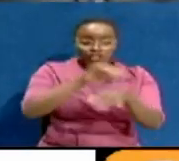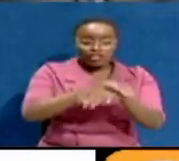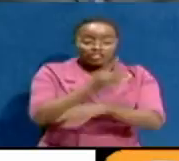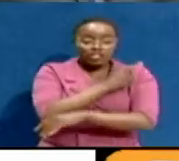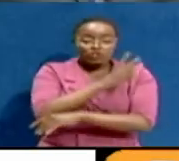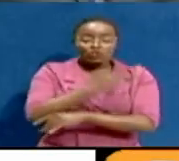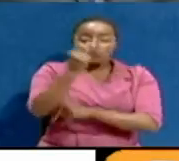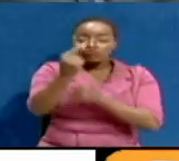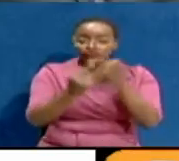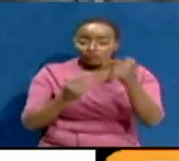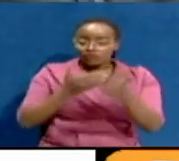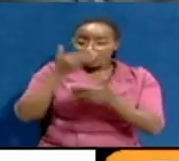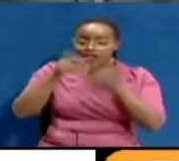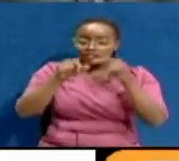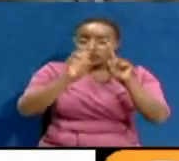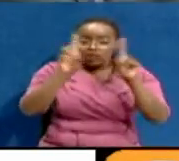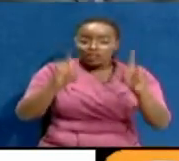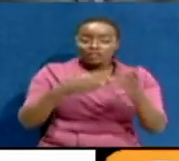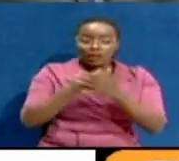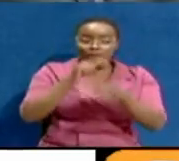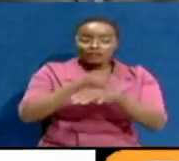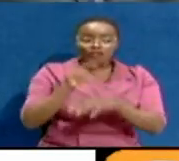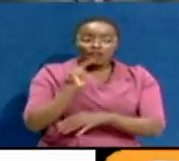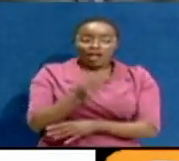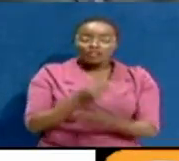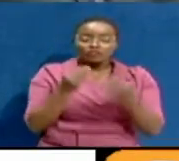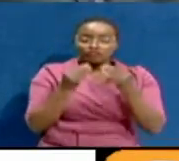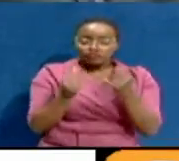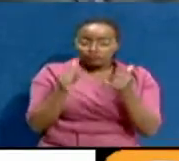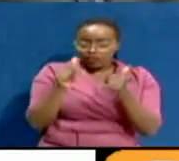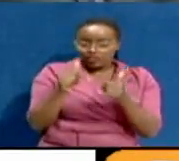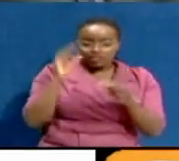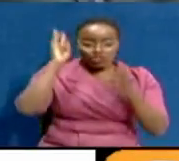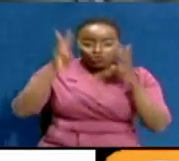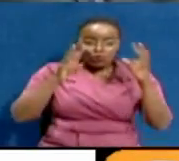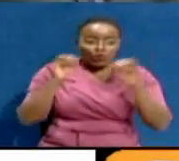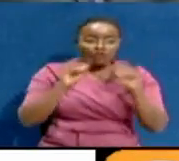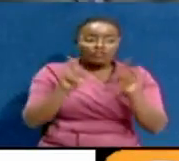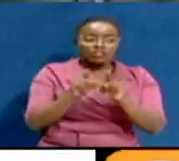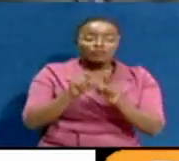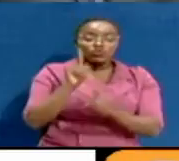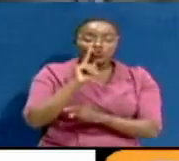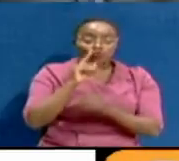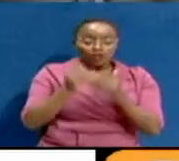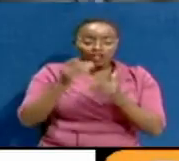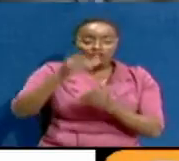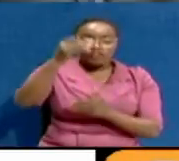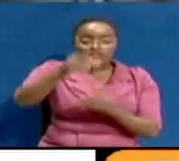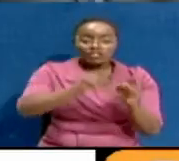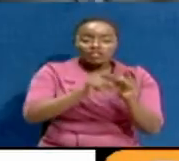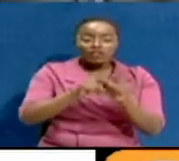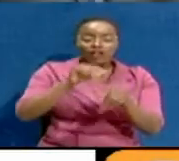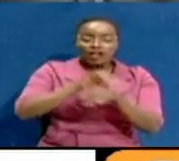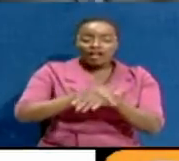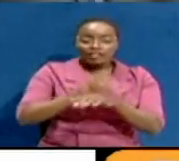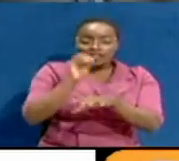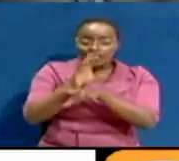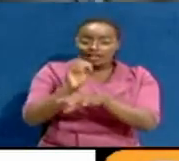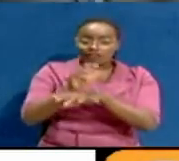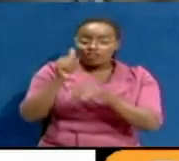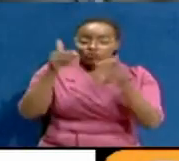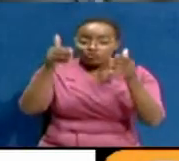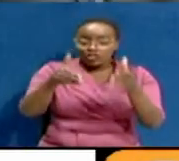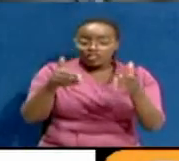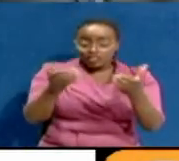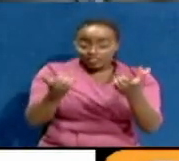getting doctors here to answer your questions until we are through the worst of this. So don't worry, even tomorrow and in the days to come, you'll get the advice that you need